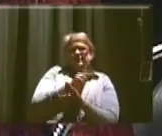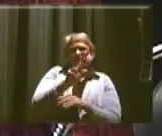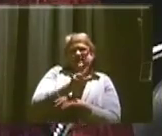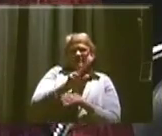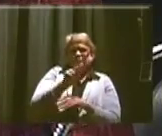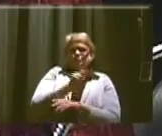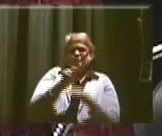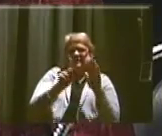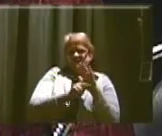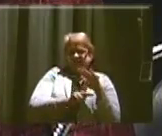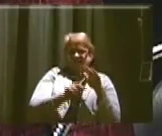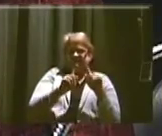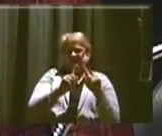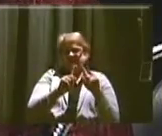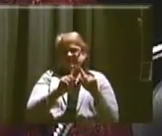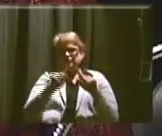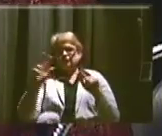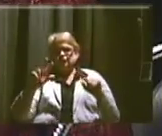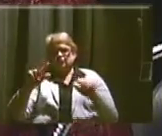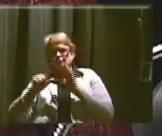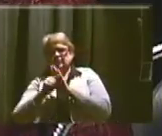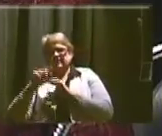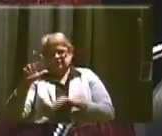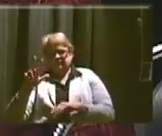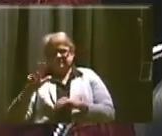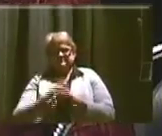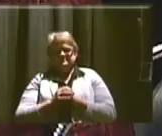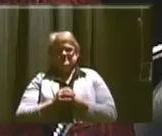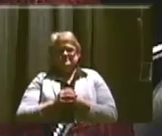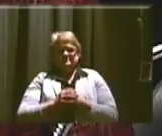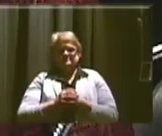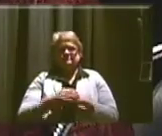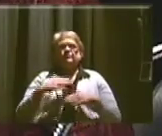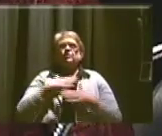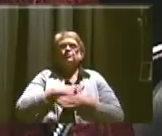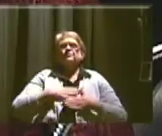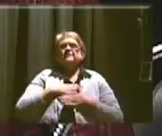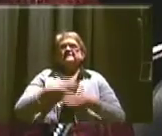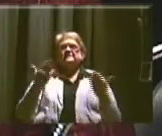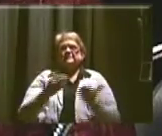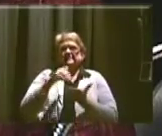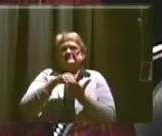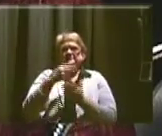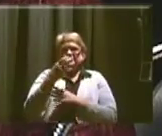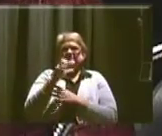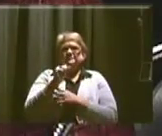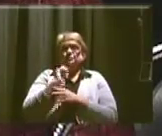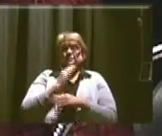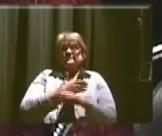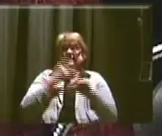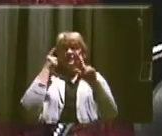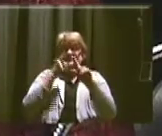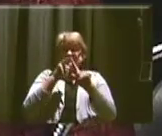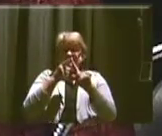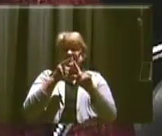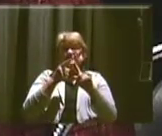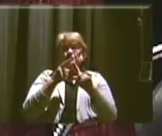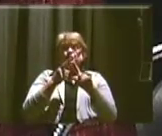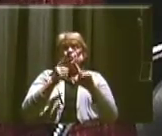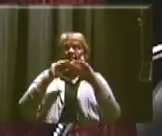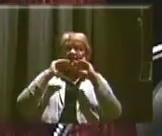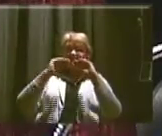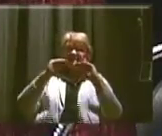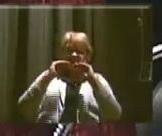to invest early on the front end. And again, we're pleased to be at Central High School because our mission is instruction